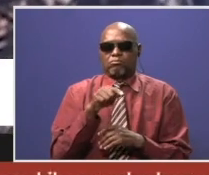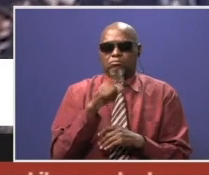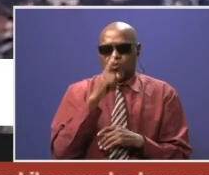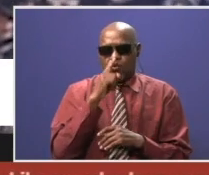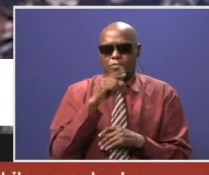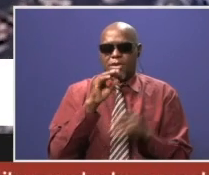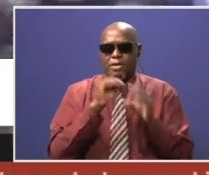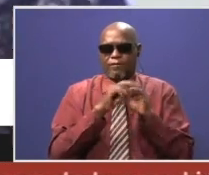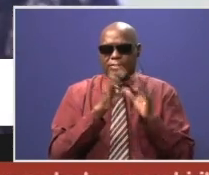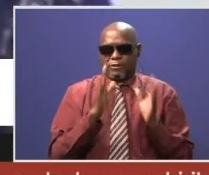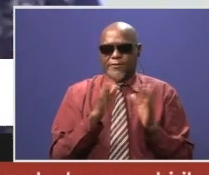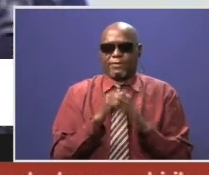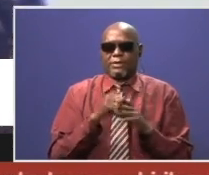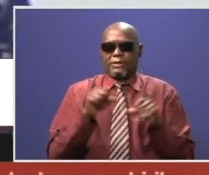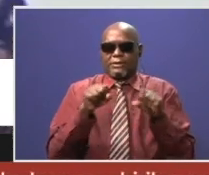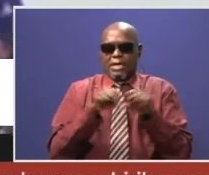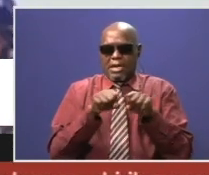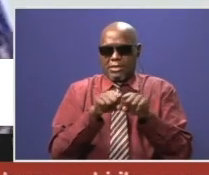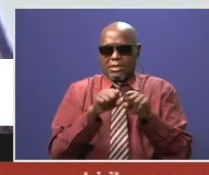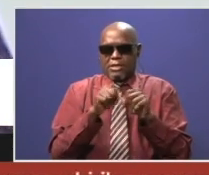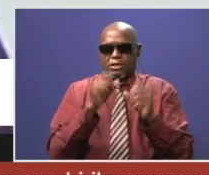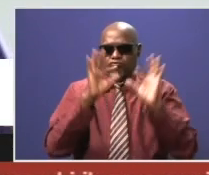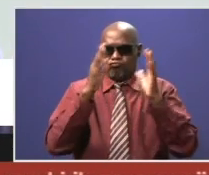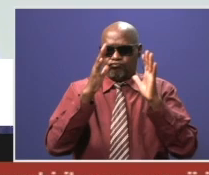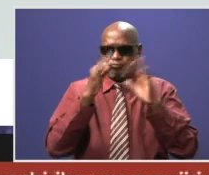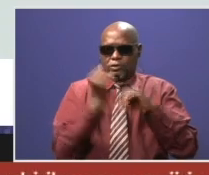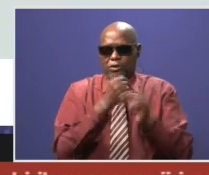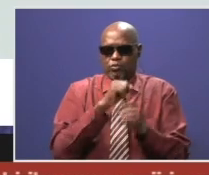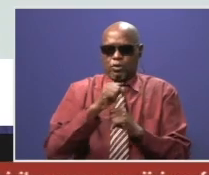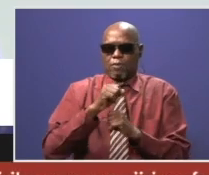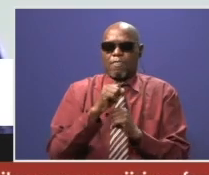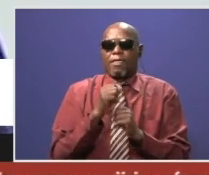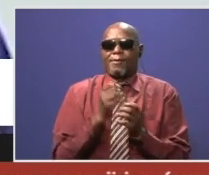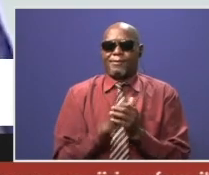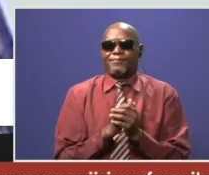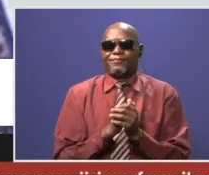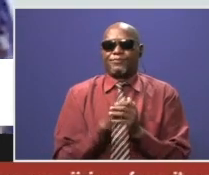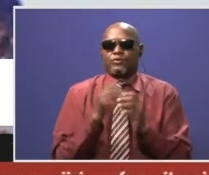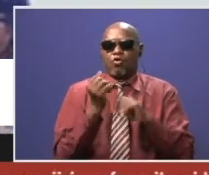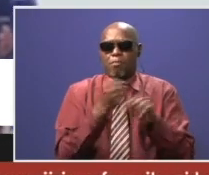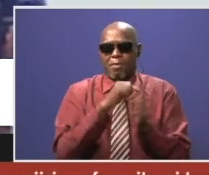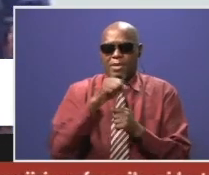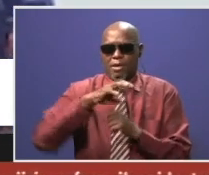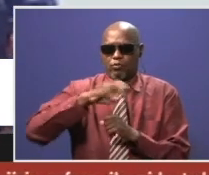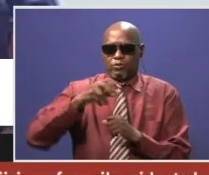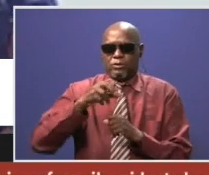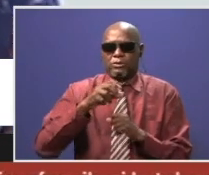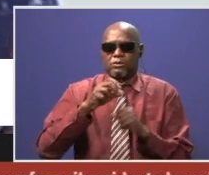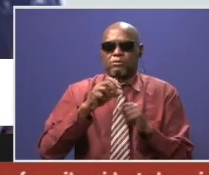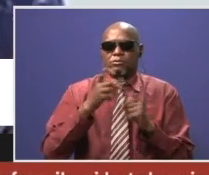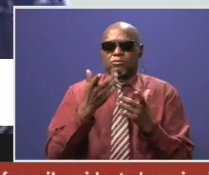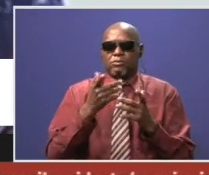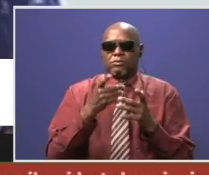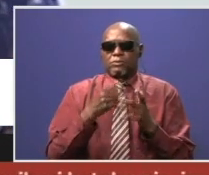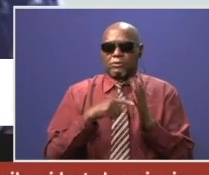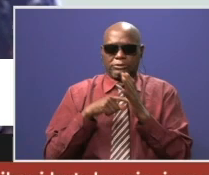wa Nairobi Johnson Sakaja aliisifu kaunti ya Homa Bay kama eneo ambalo linashuhudia kunawiri kwa kilimo, akieleza nia